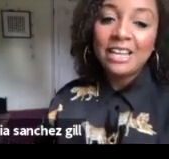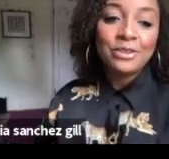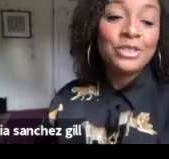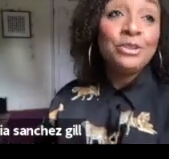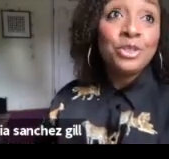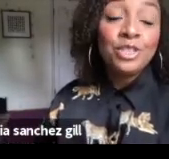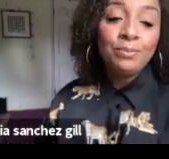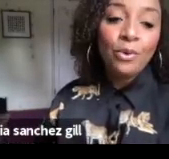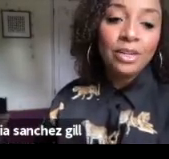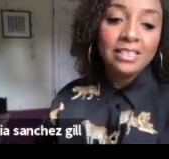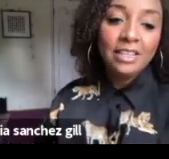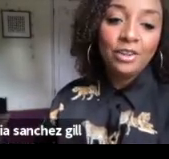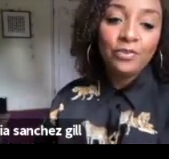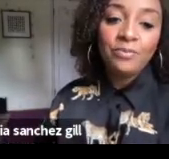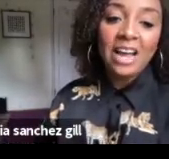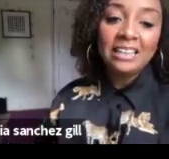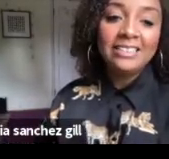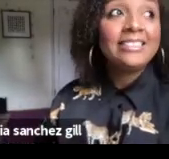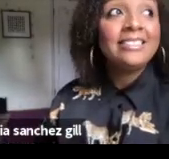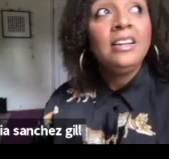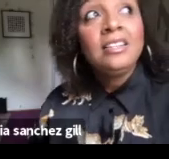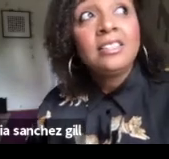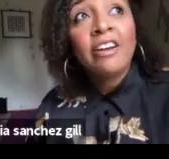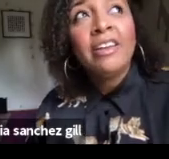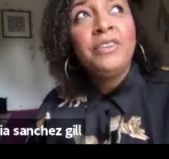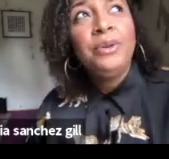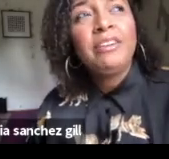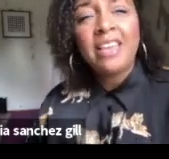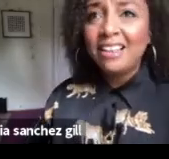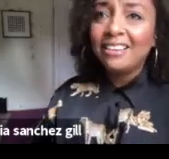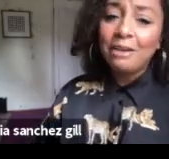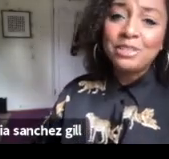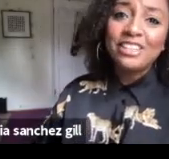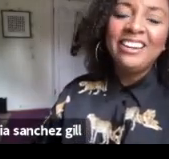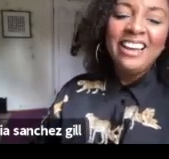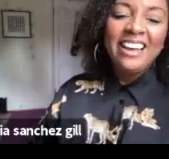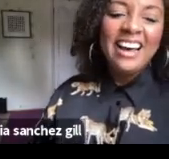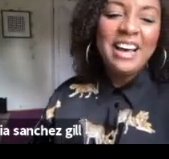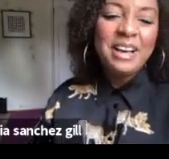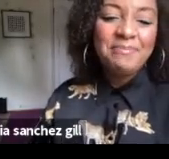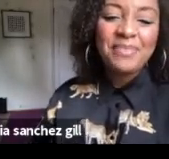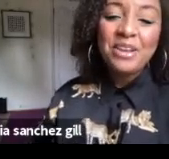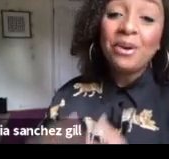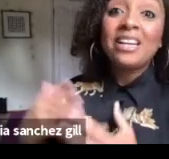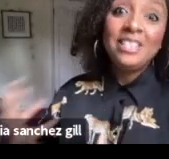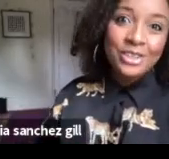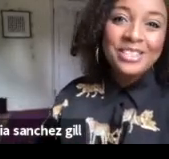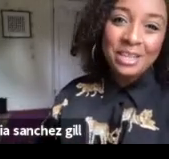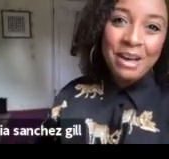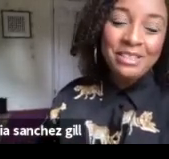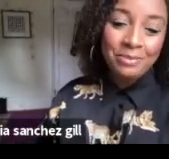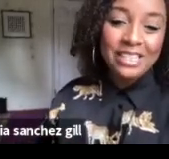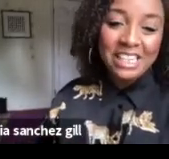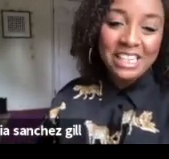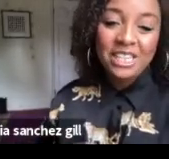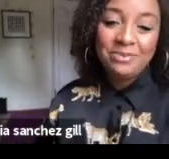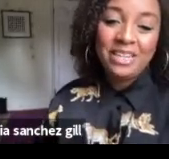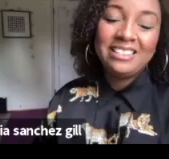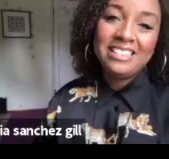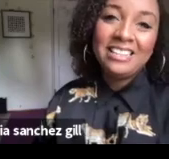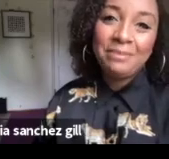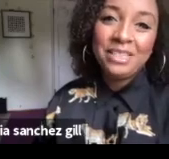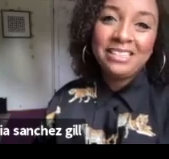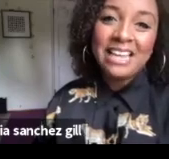accessing psychosocial supports to heal from violence. Sorry if you hear that helicopter. Or concerns about deportation